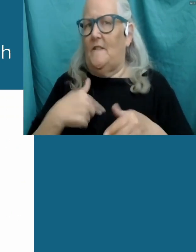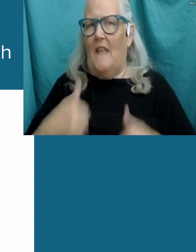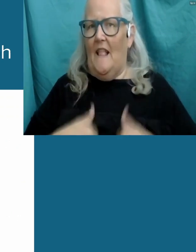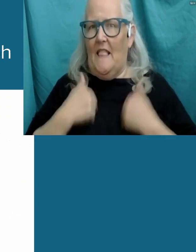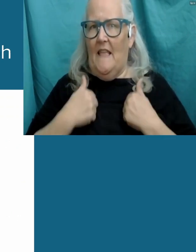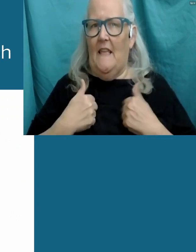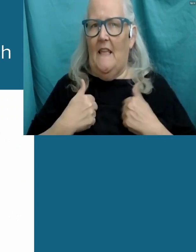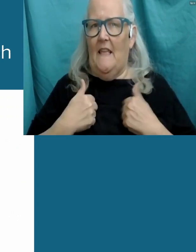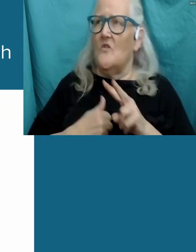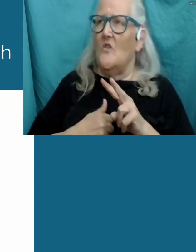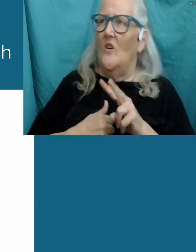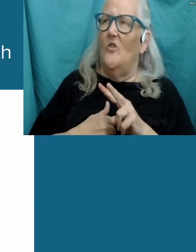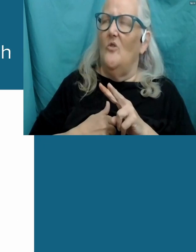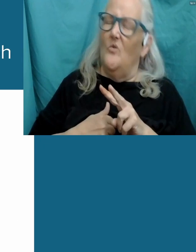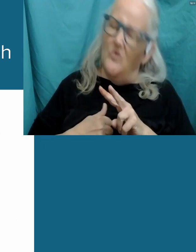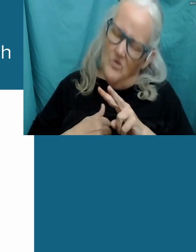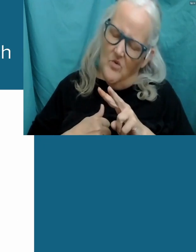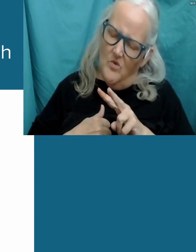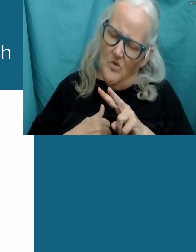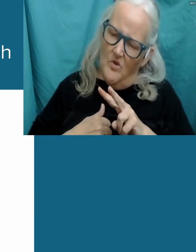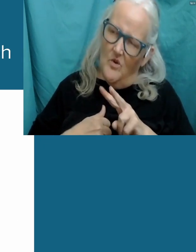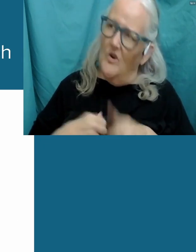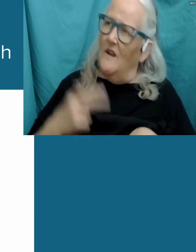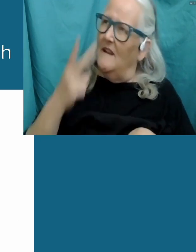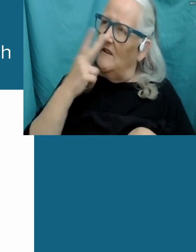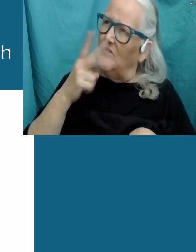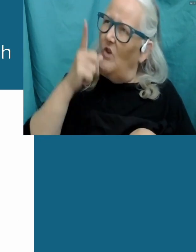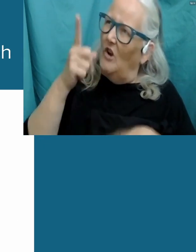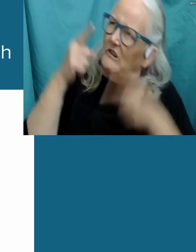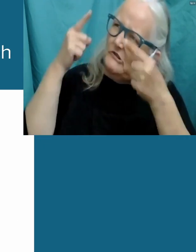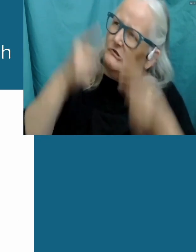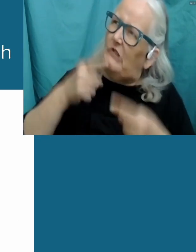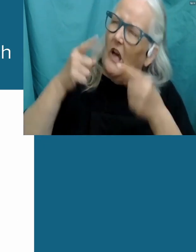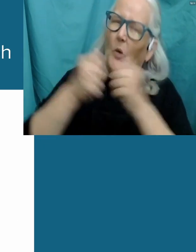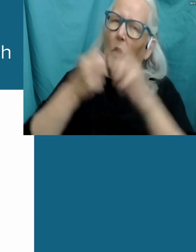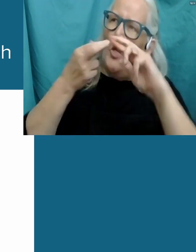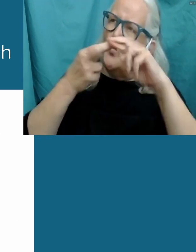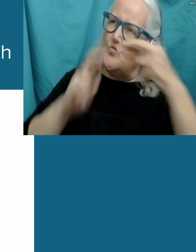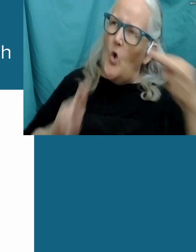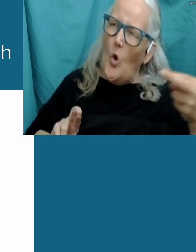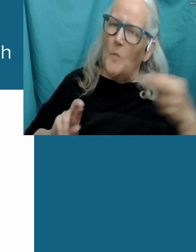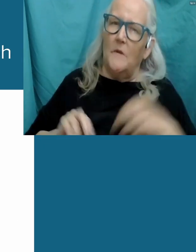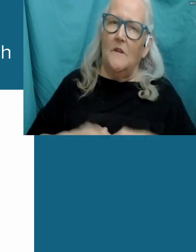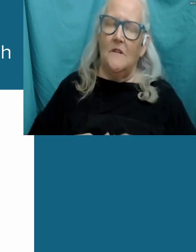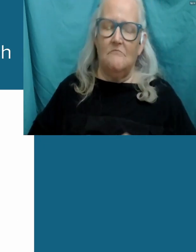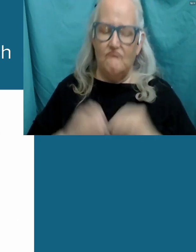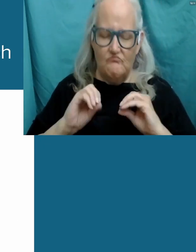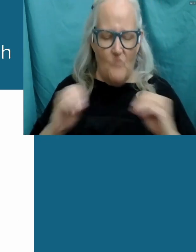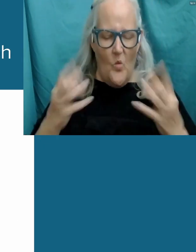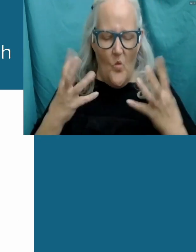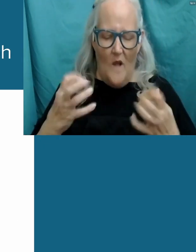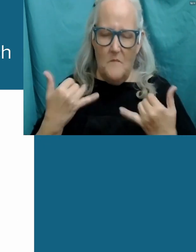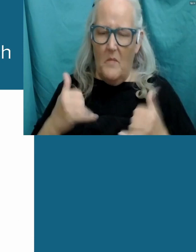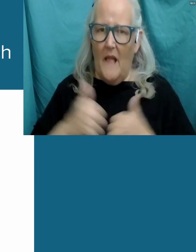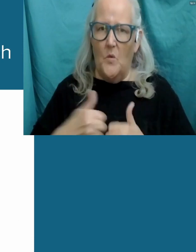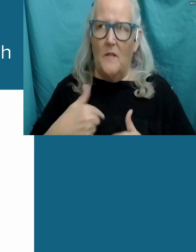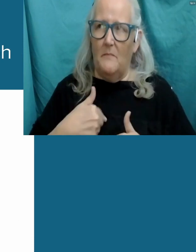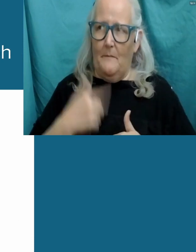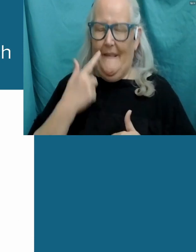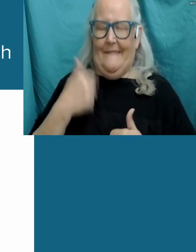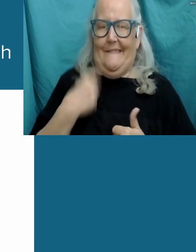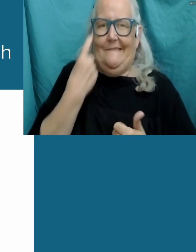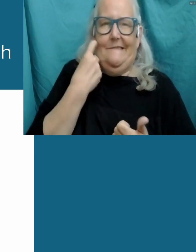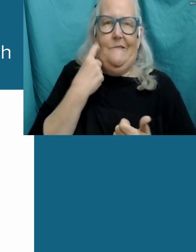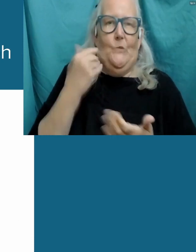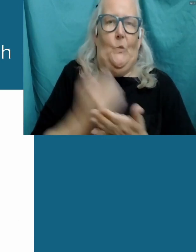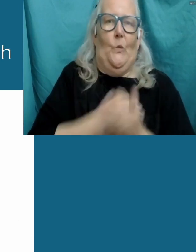He watches her struggle with a thick rope. No one wants to play with him because he is a newcomer.